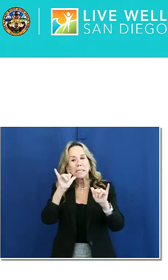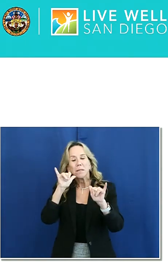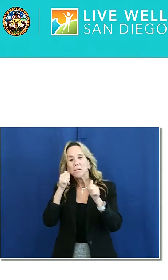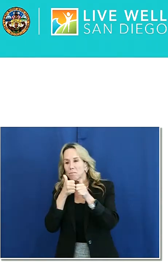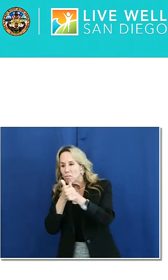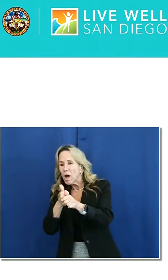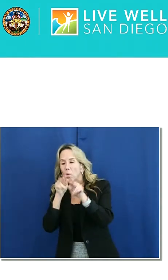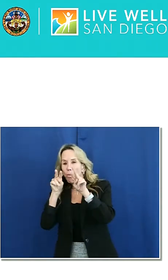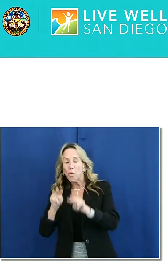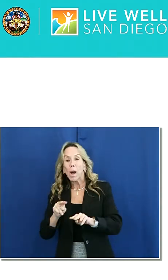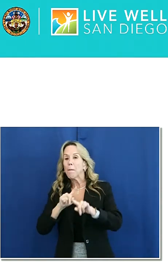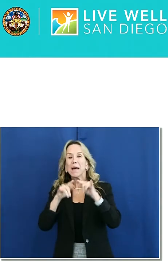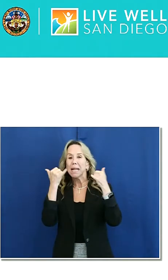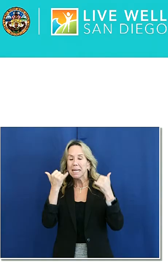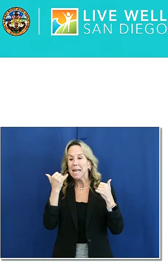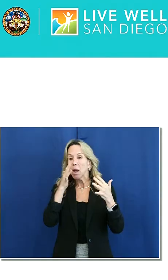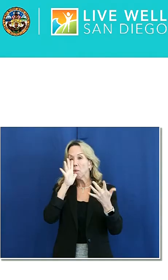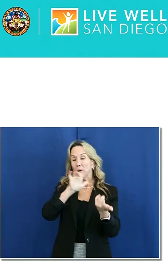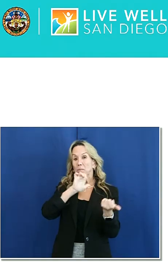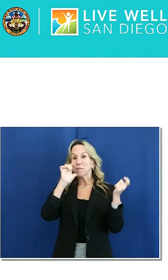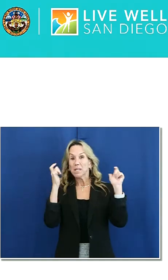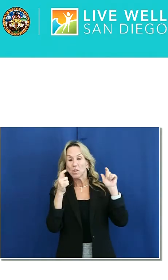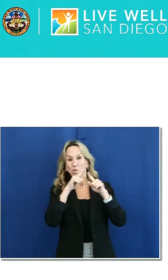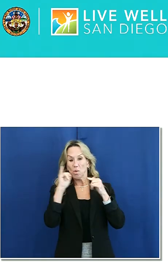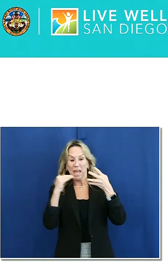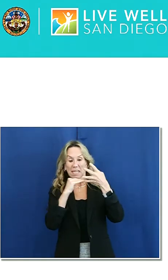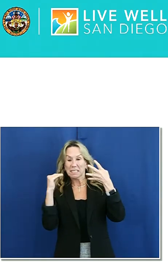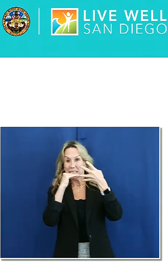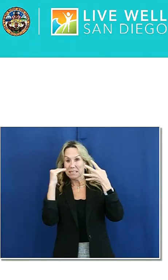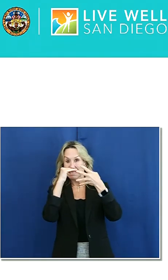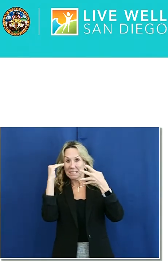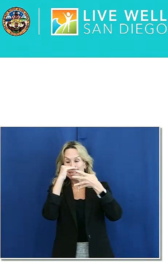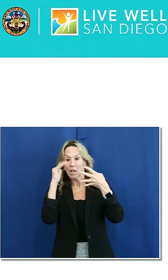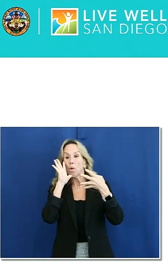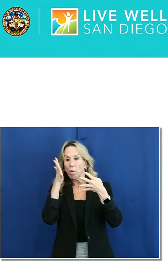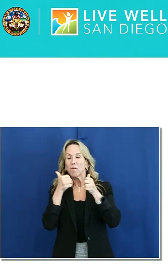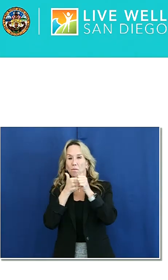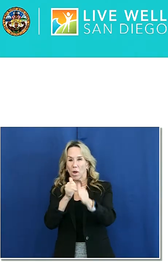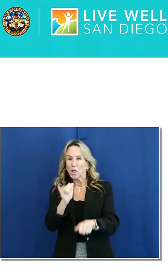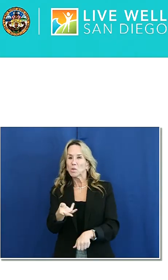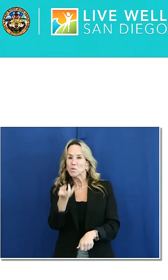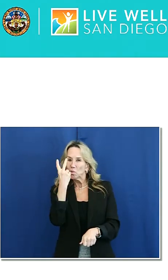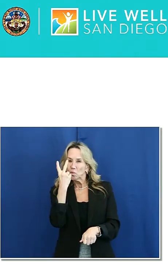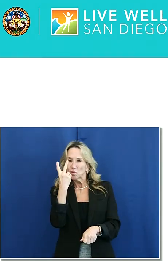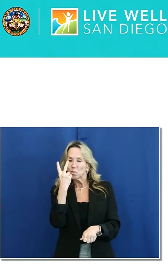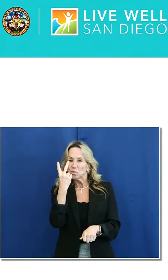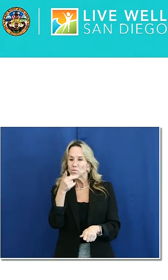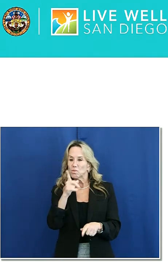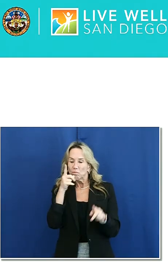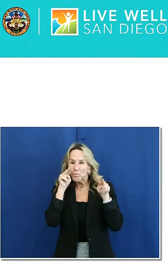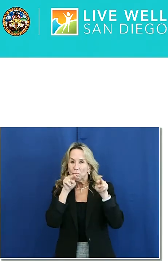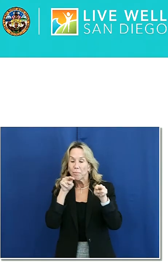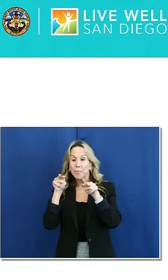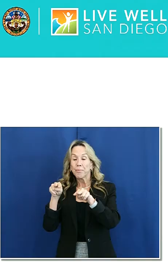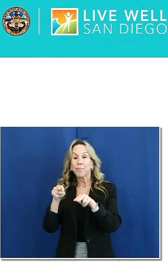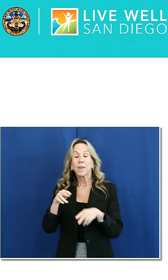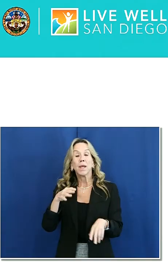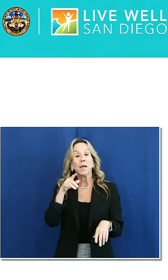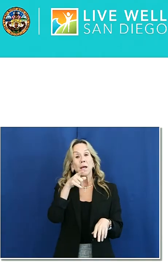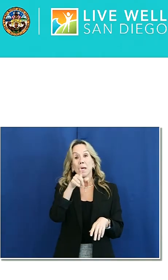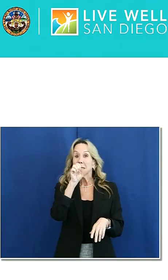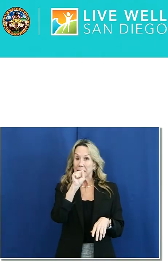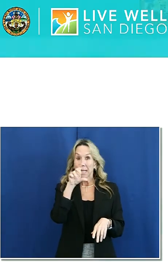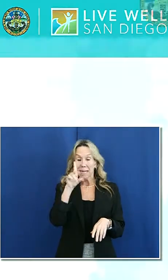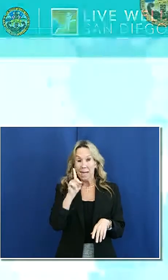tiers, these are the primary two measures that will be followed. Now, San Diego was calculated, if we can go